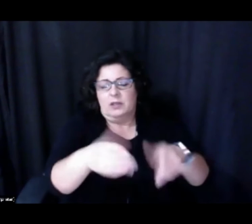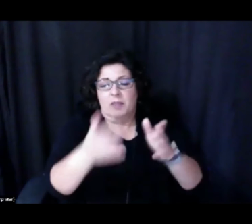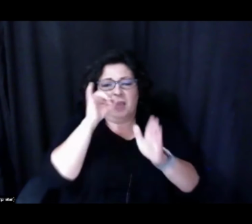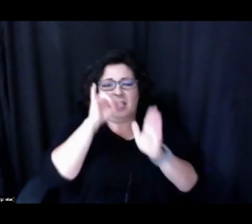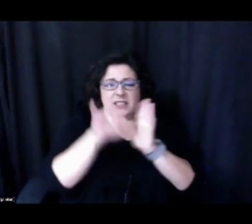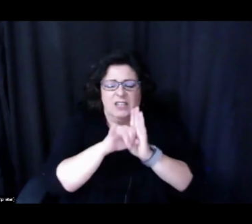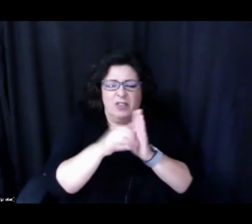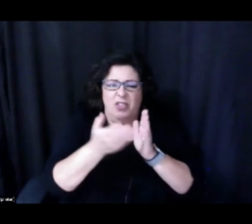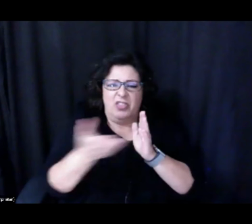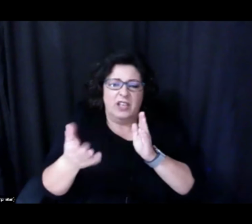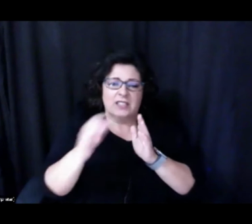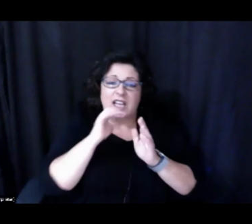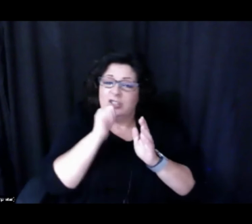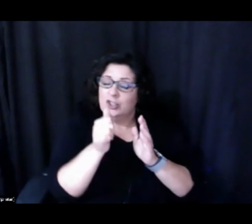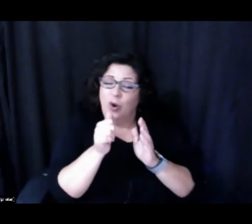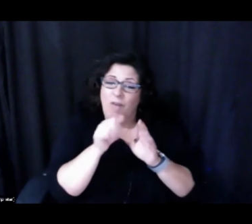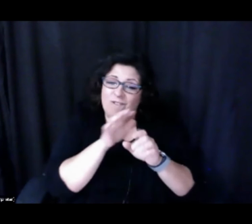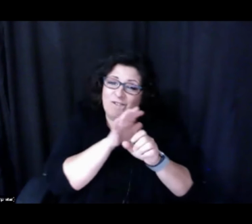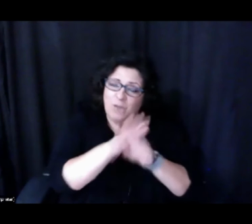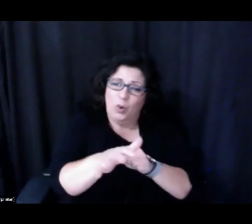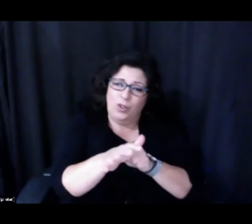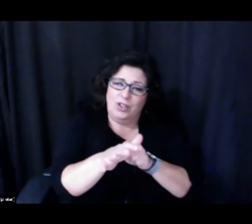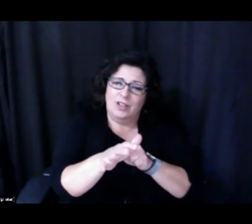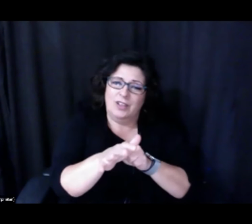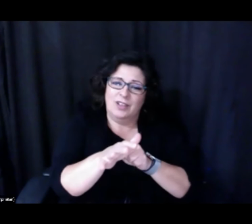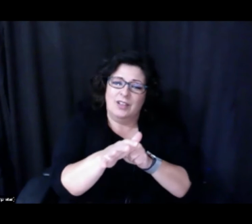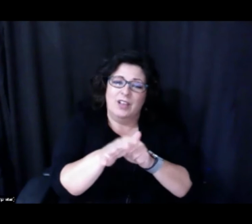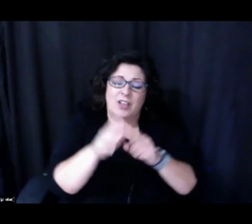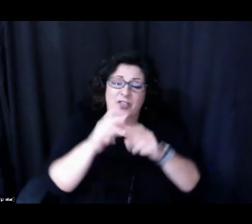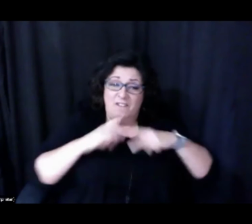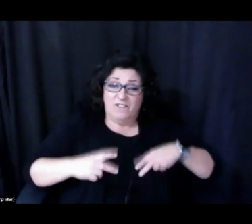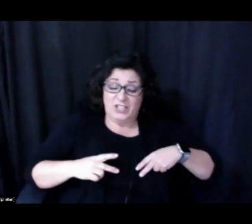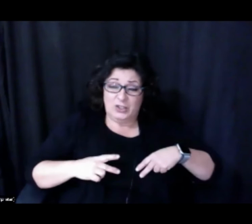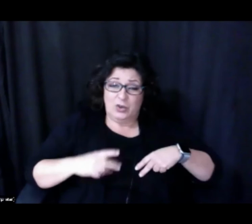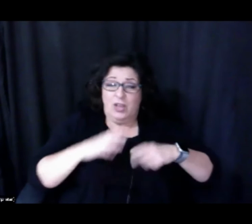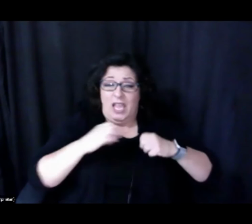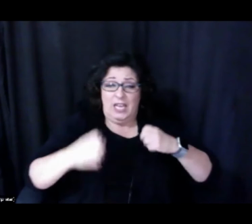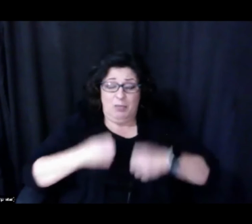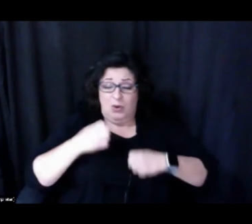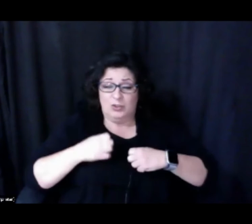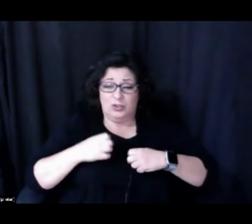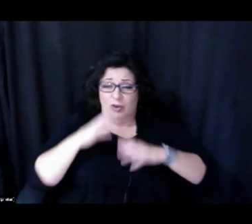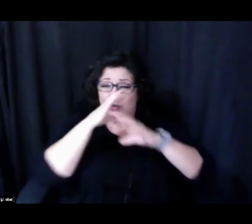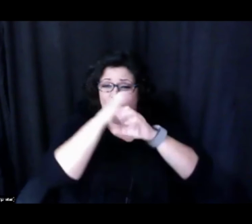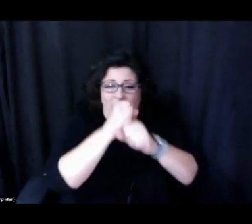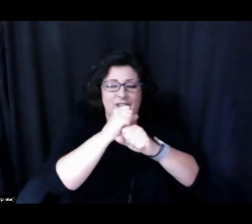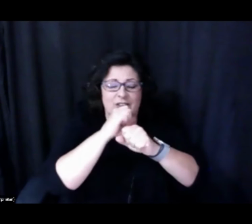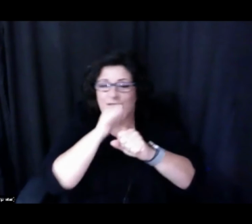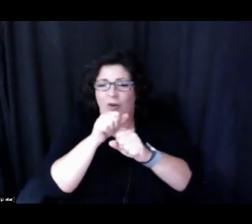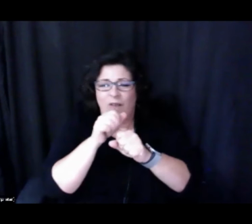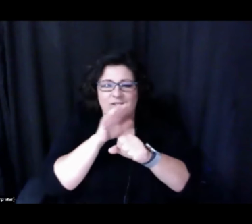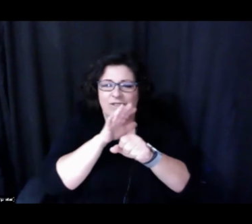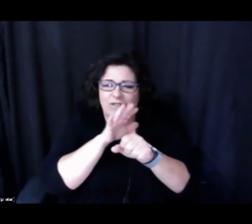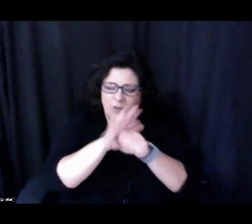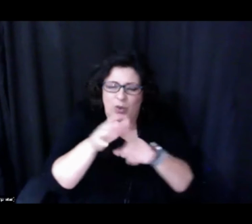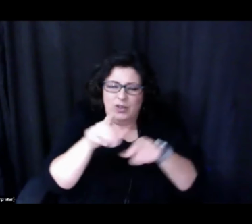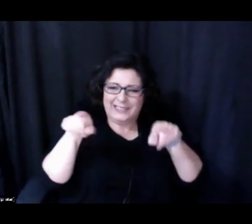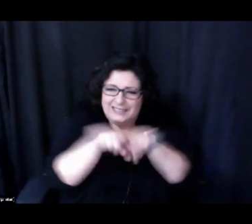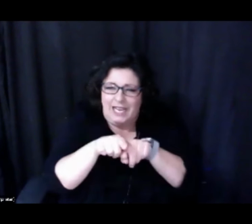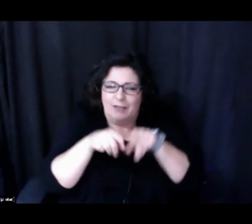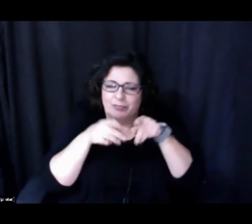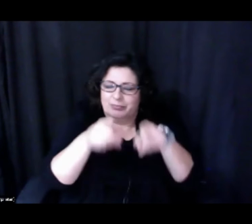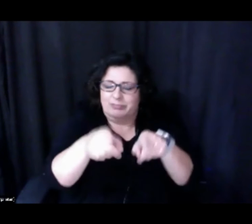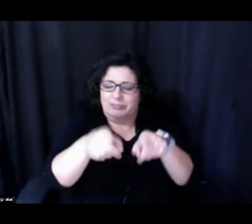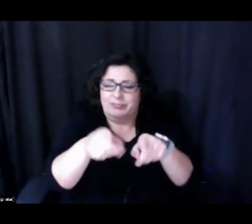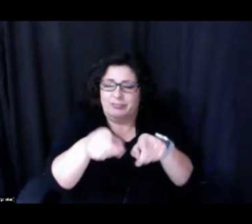with things that don't fully, that like their physical attraction and their emotional attraction don't fully line up, right?